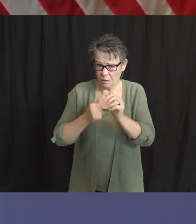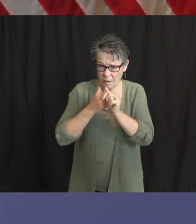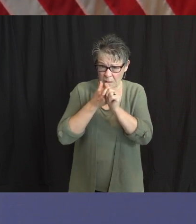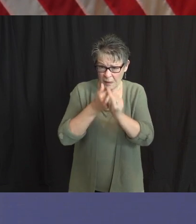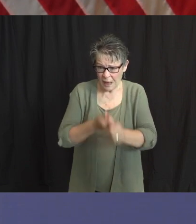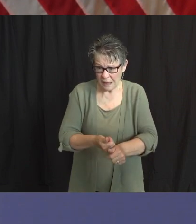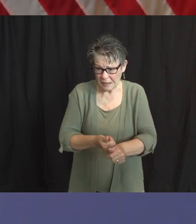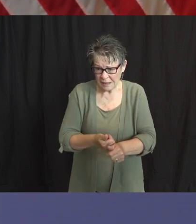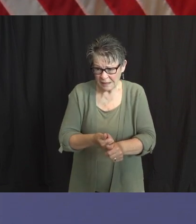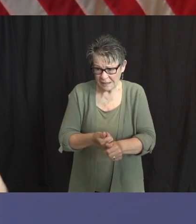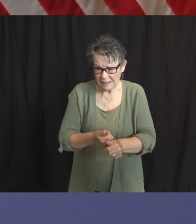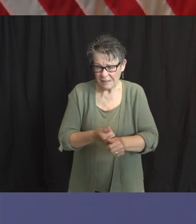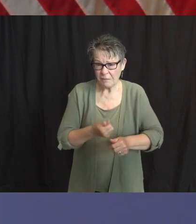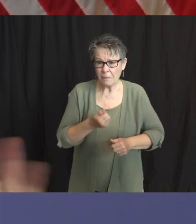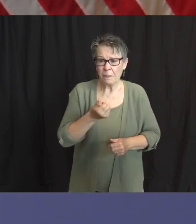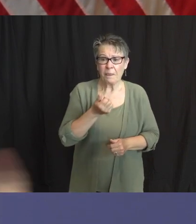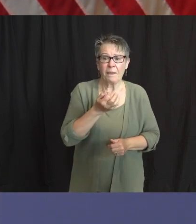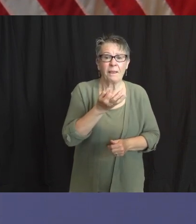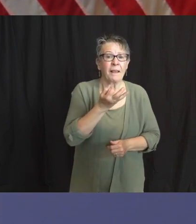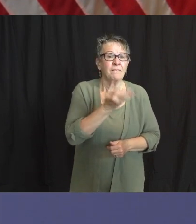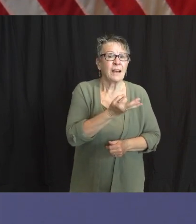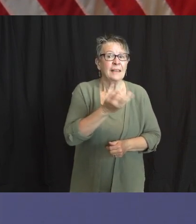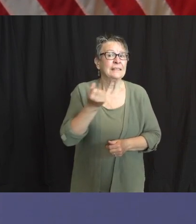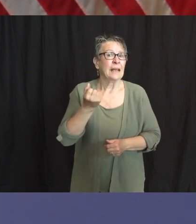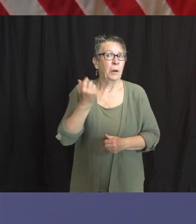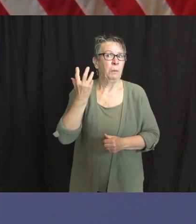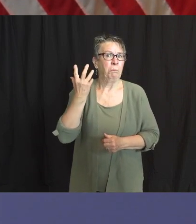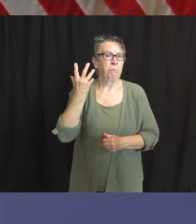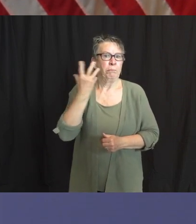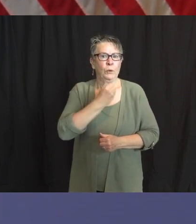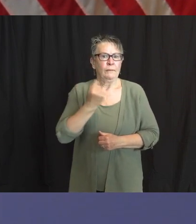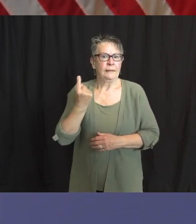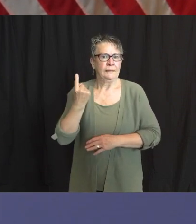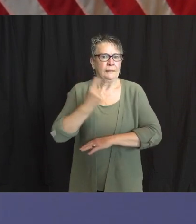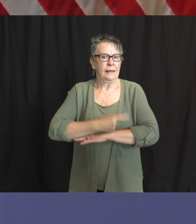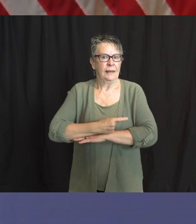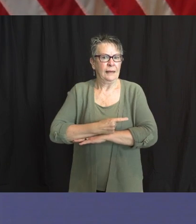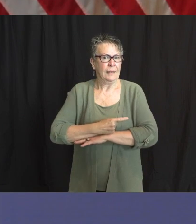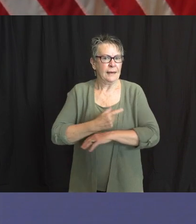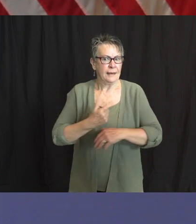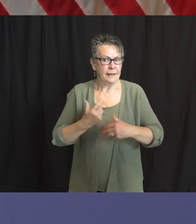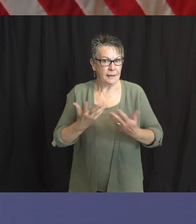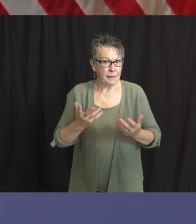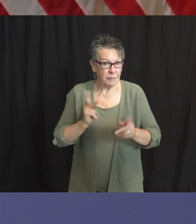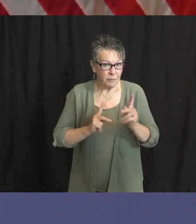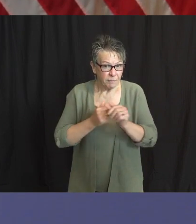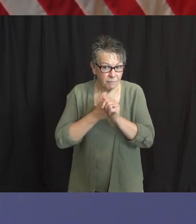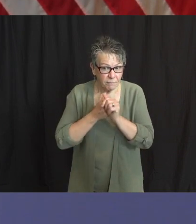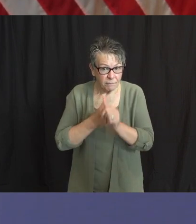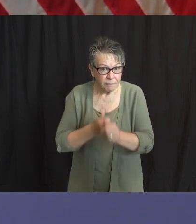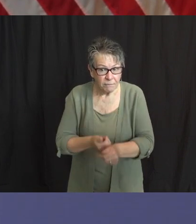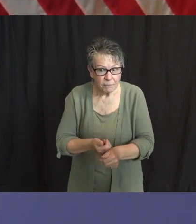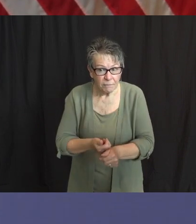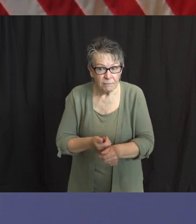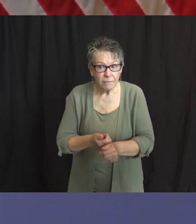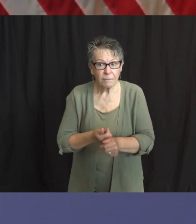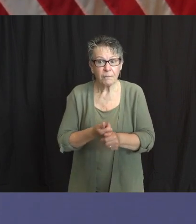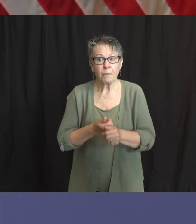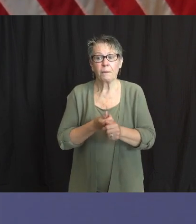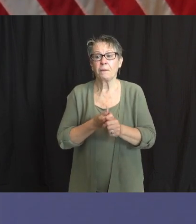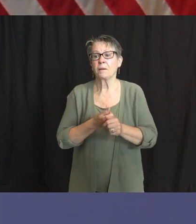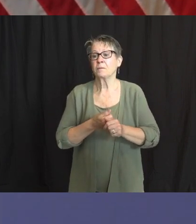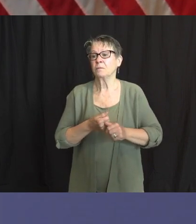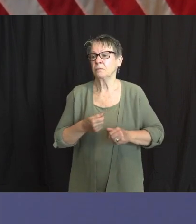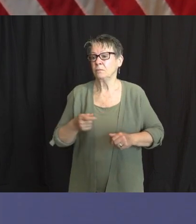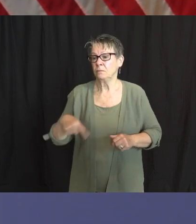Catherine McCabe, Commissioner of the Department of Environmental Protection. We had a lot of us looking at the early sort of shakedown cruises